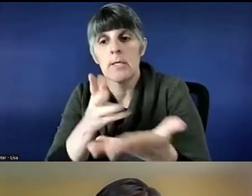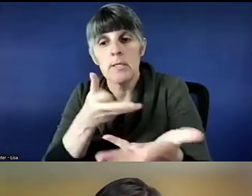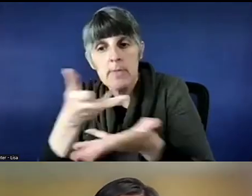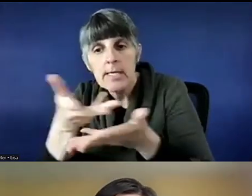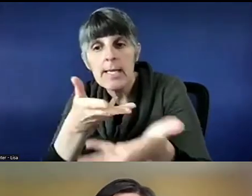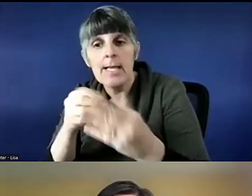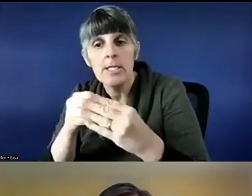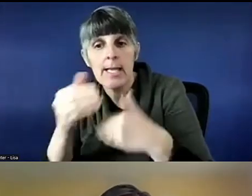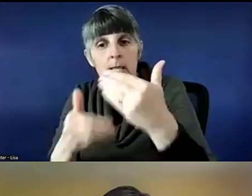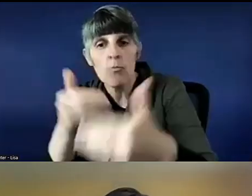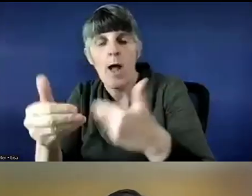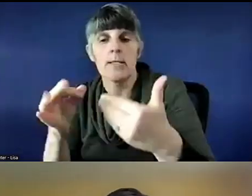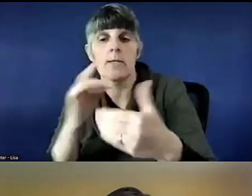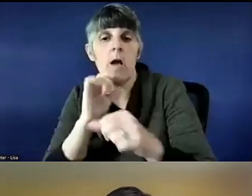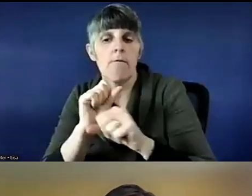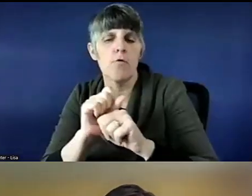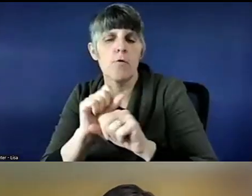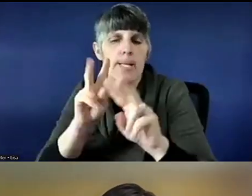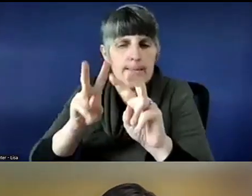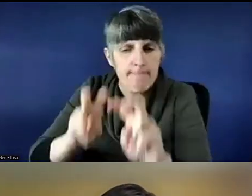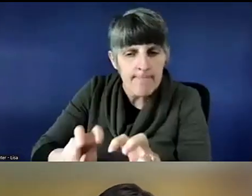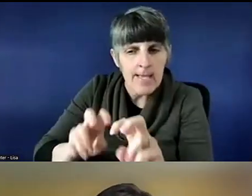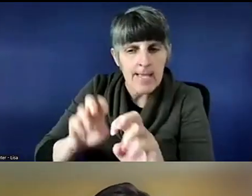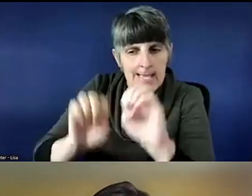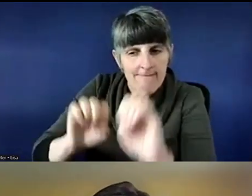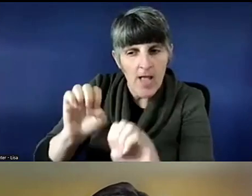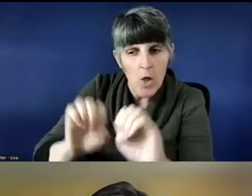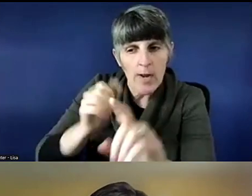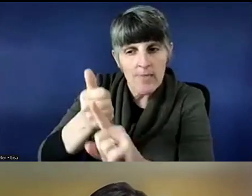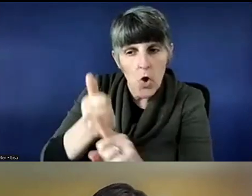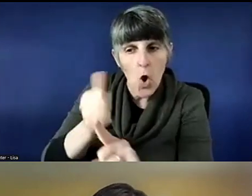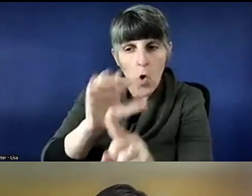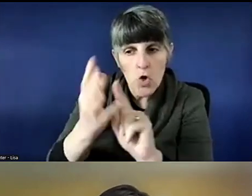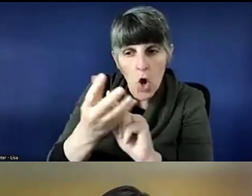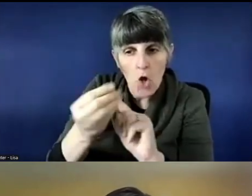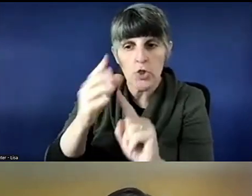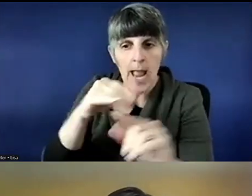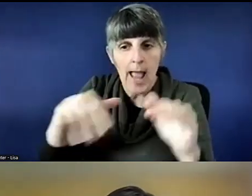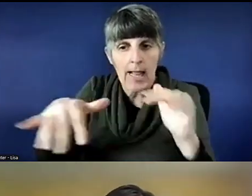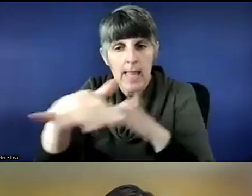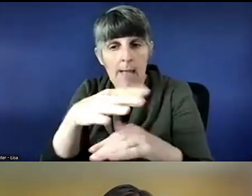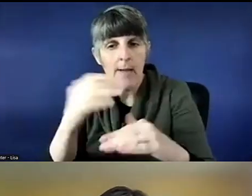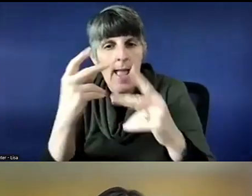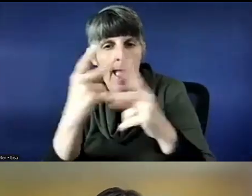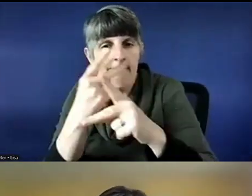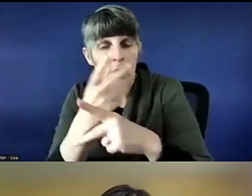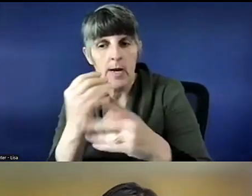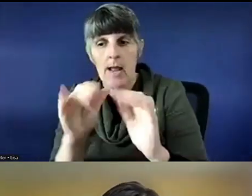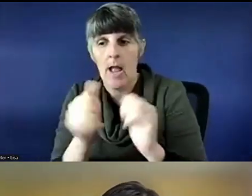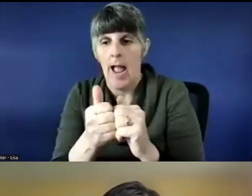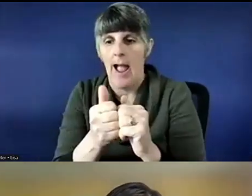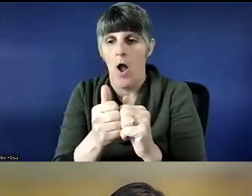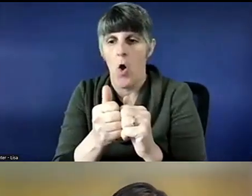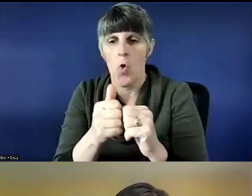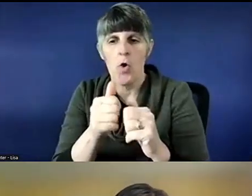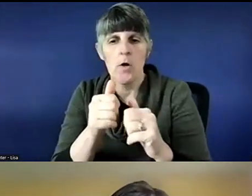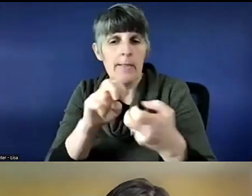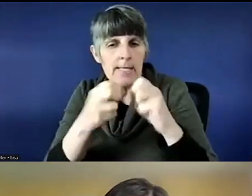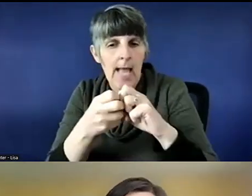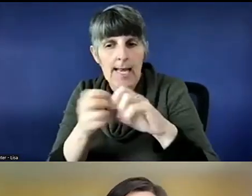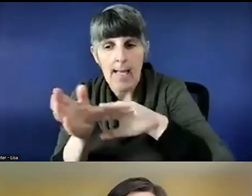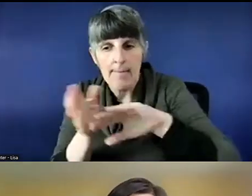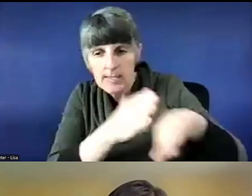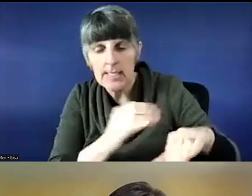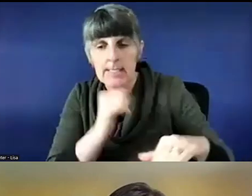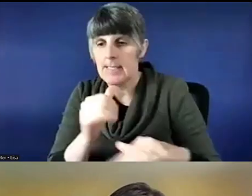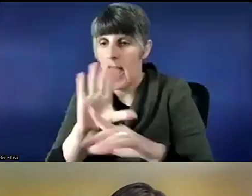in the process of really evaluating their own culture and climate and figuring out how to shift the dynamic so it's not a